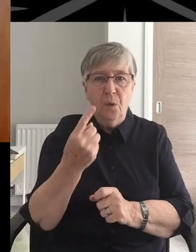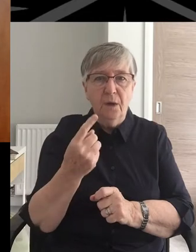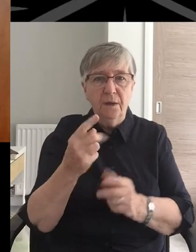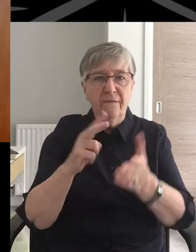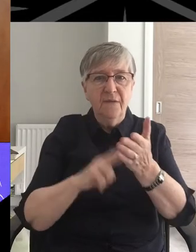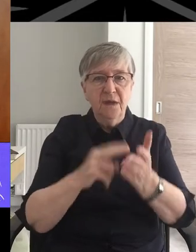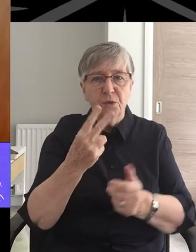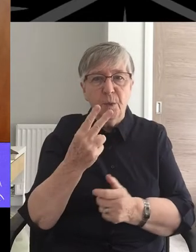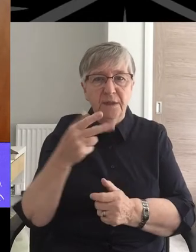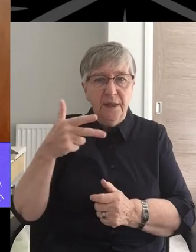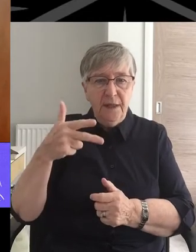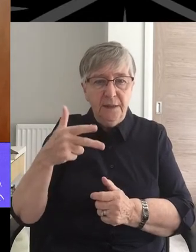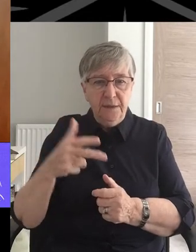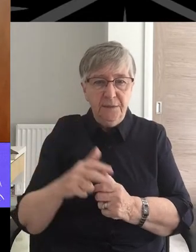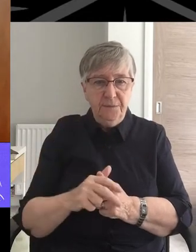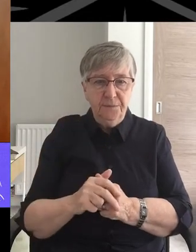28.